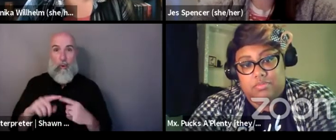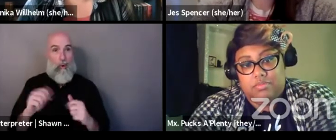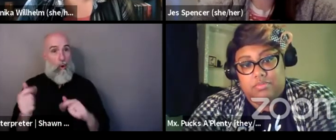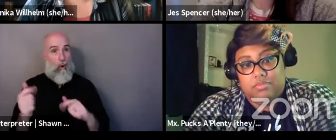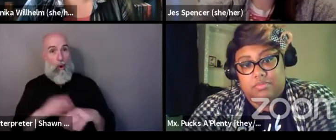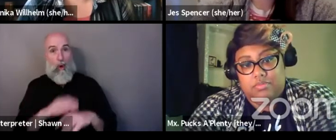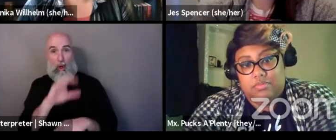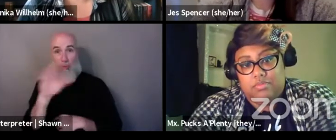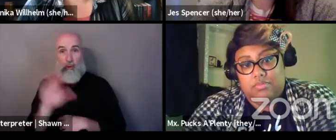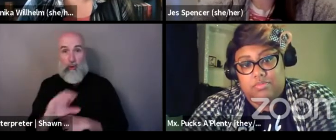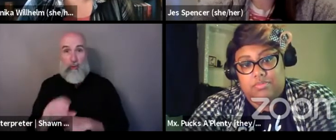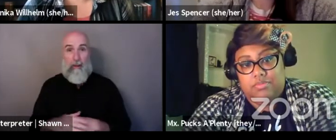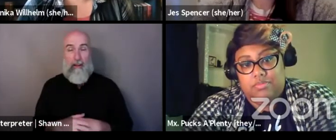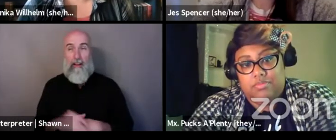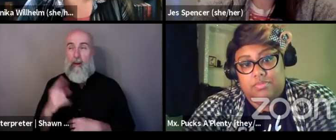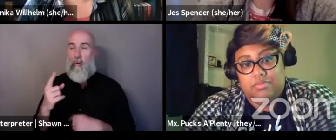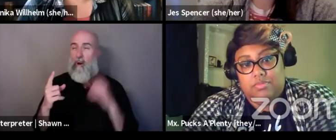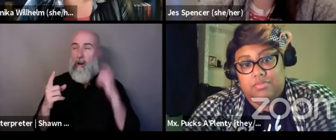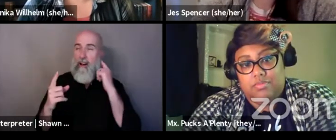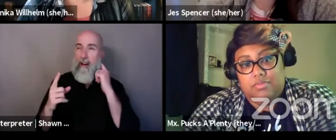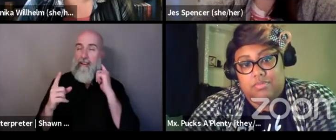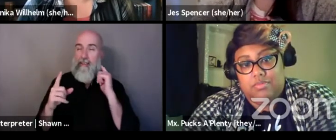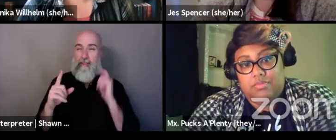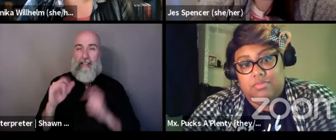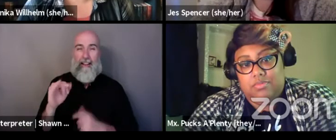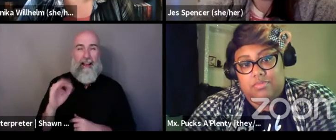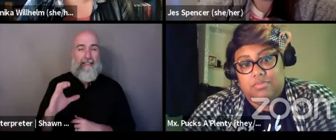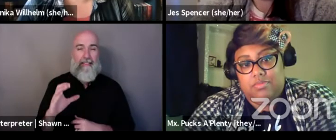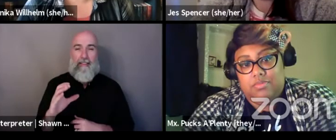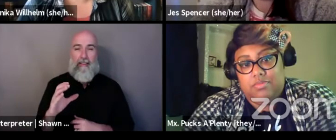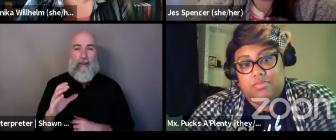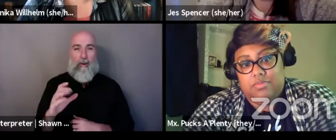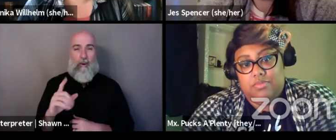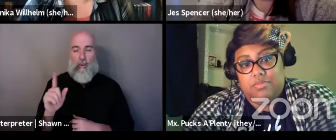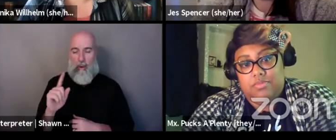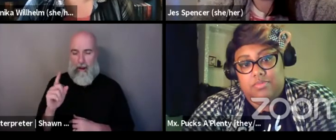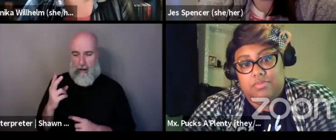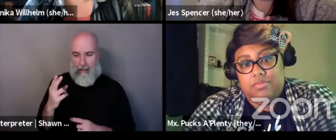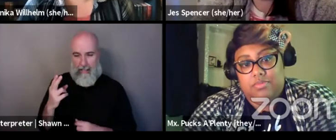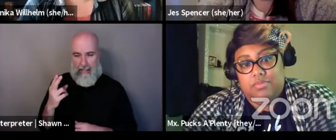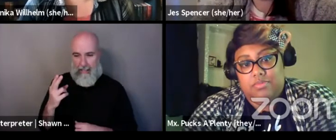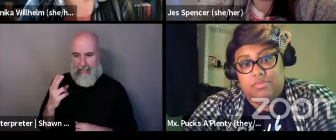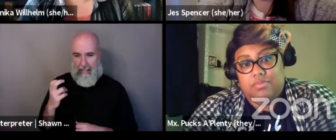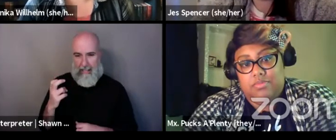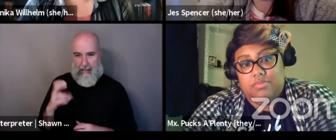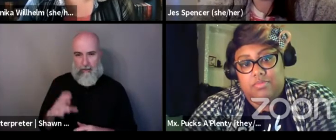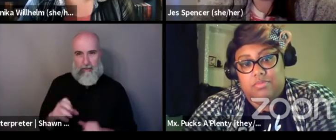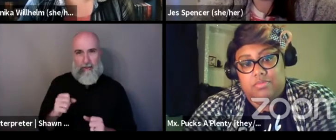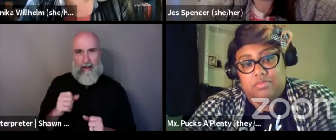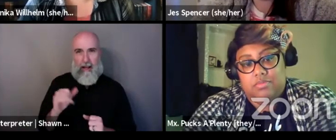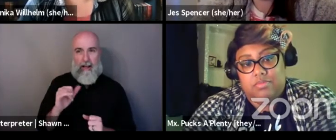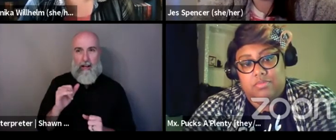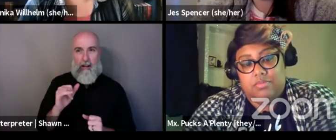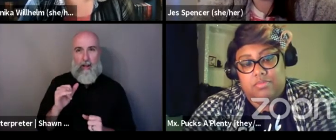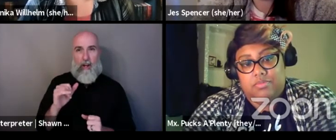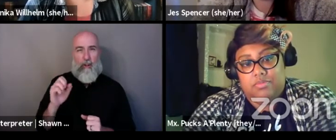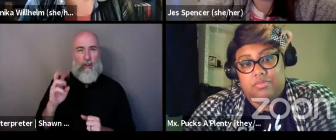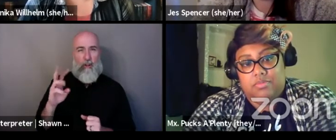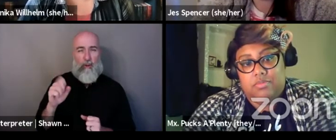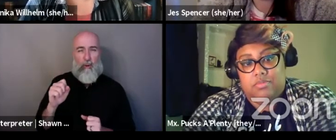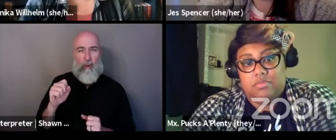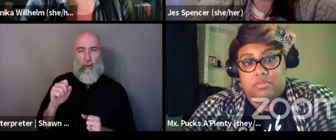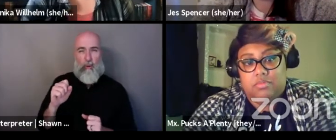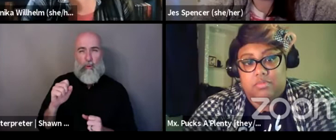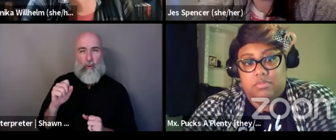like, what was that classic where there was some, I don't know, he was conducting a business, or it was like a news anchor, and like